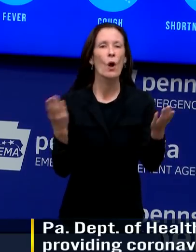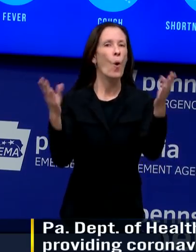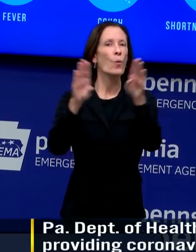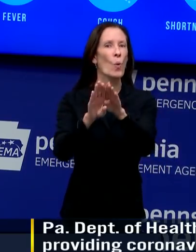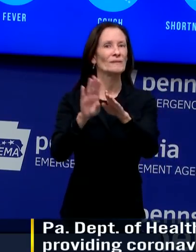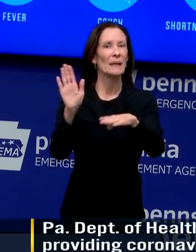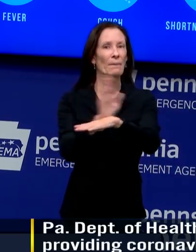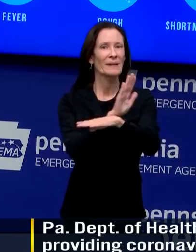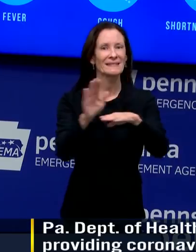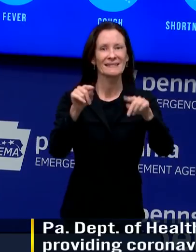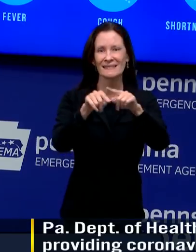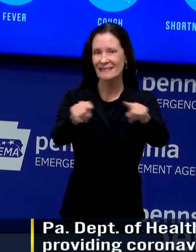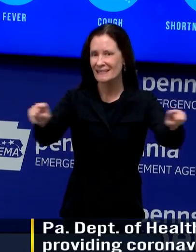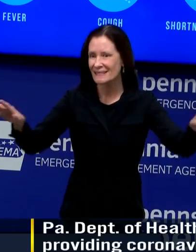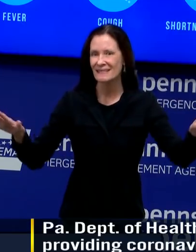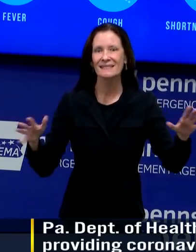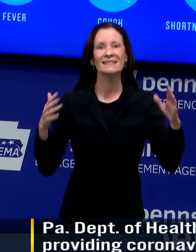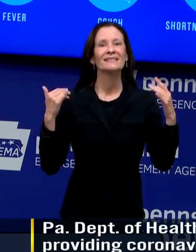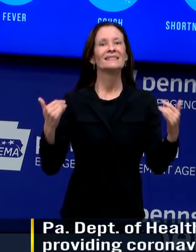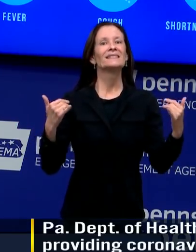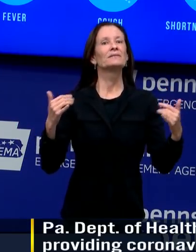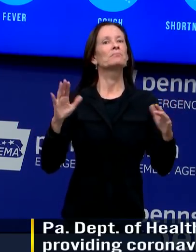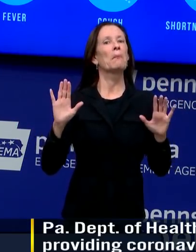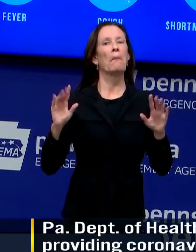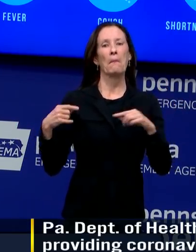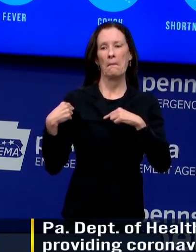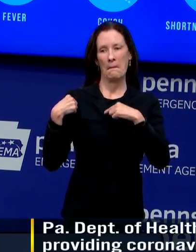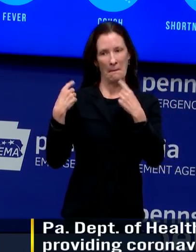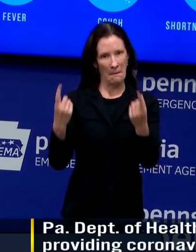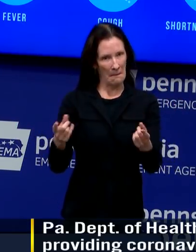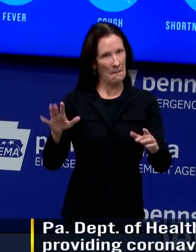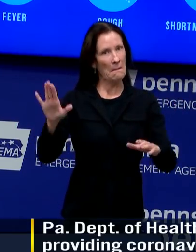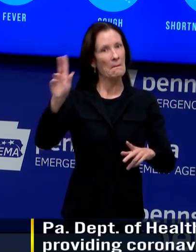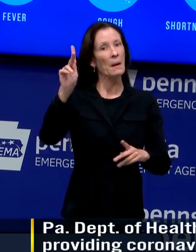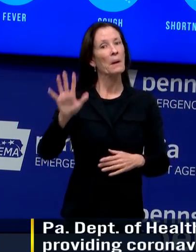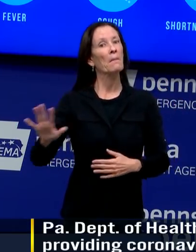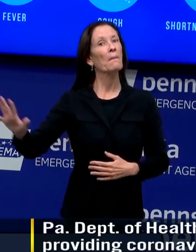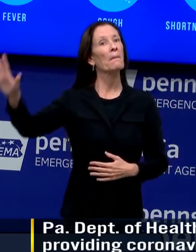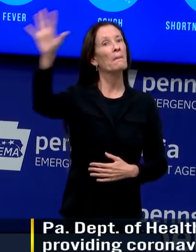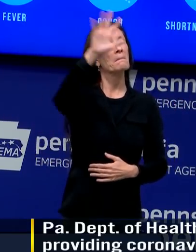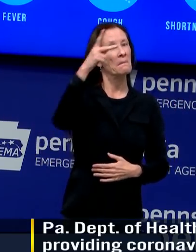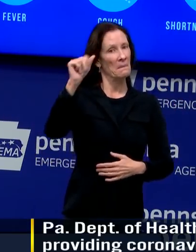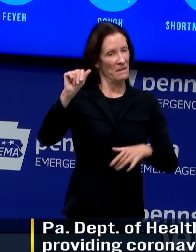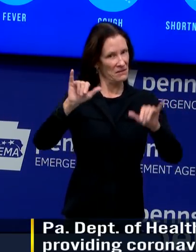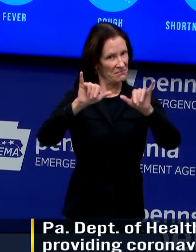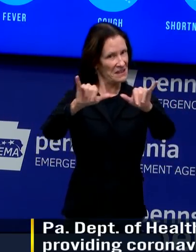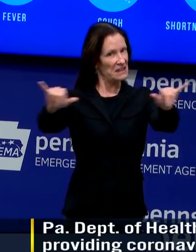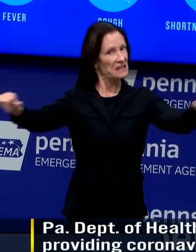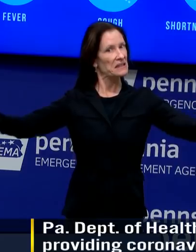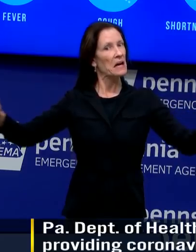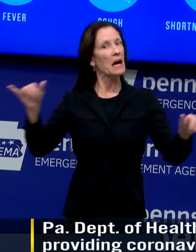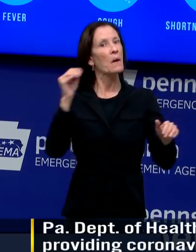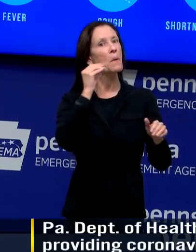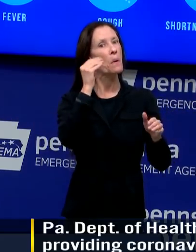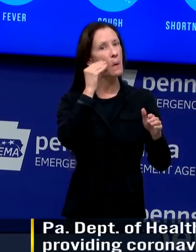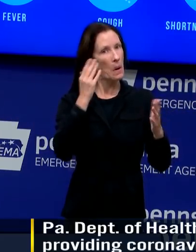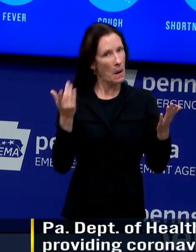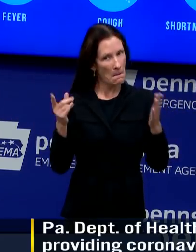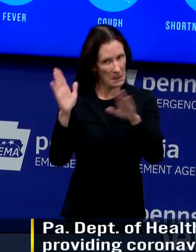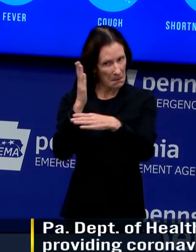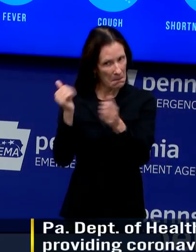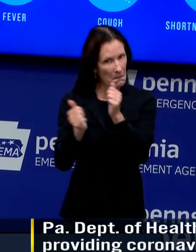orders. These incremental steps bought us time to slow the virus's speed and ultimately led us to flatten the